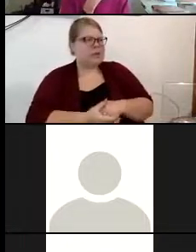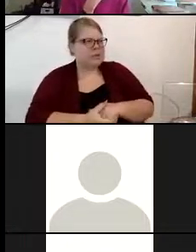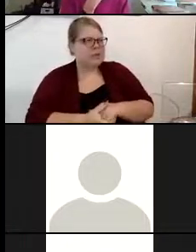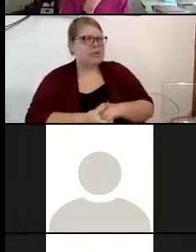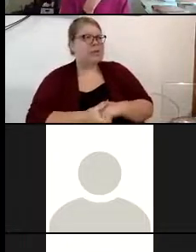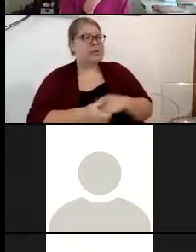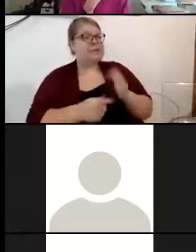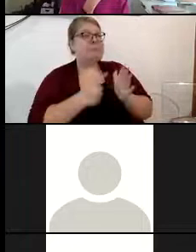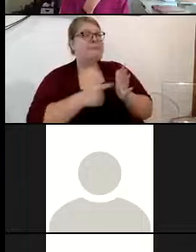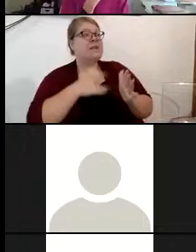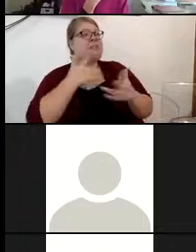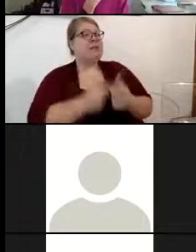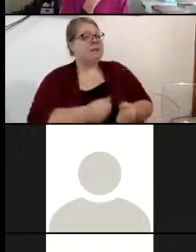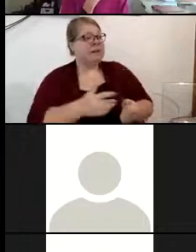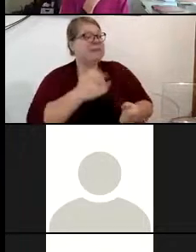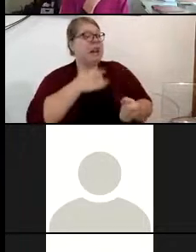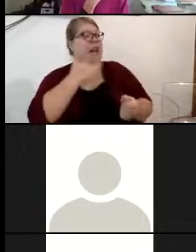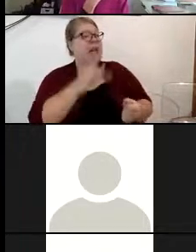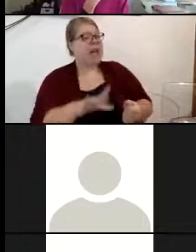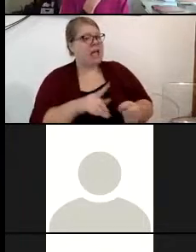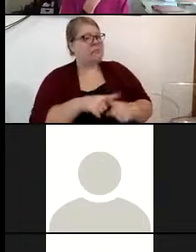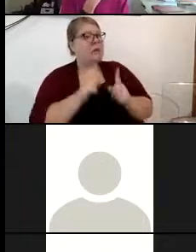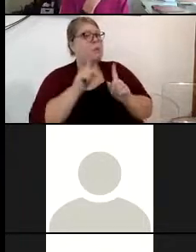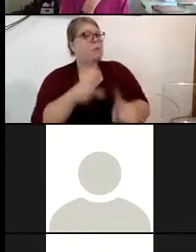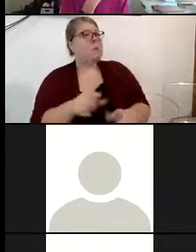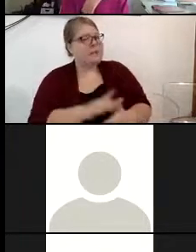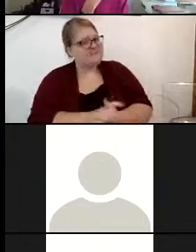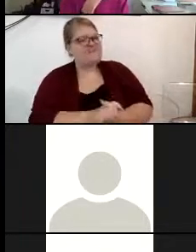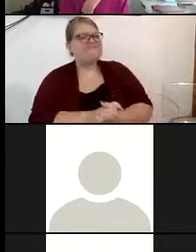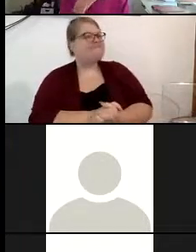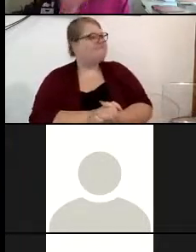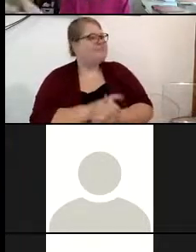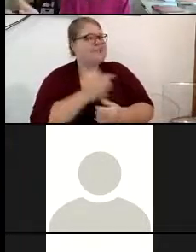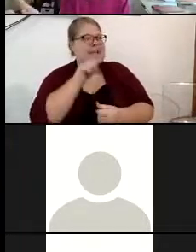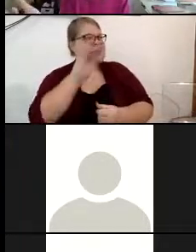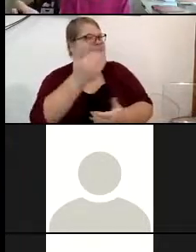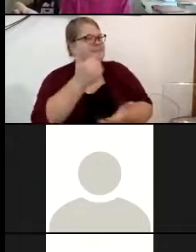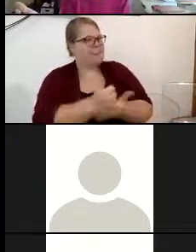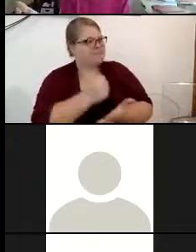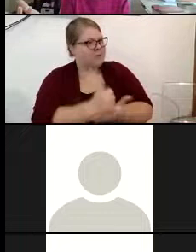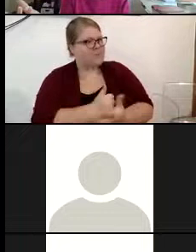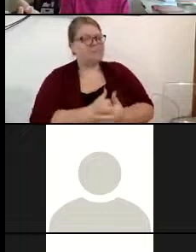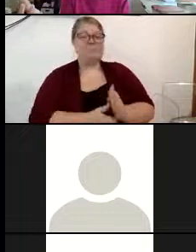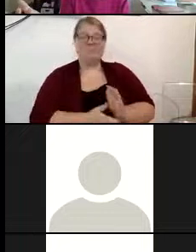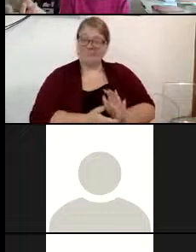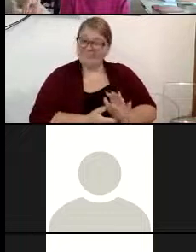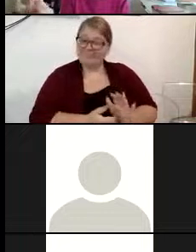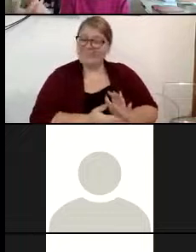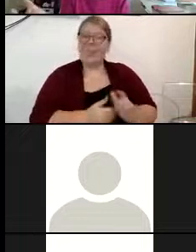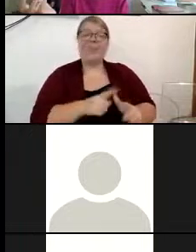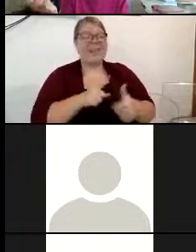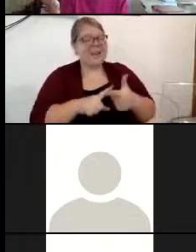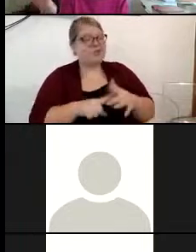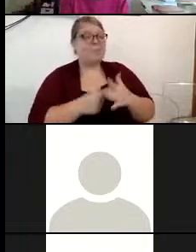lucky I feel, going there just doesn't seem to be very helpful. And then I feel anxious